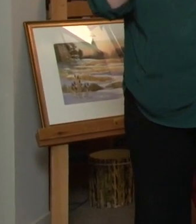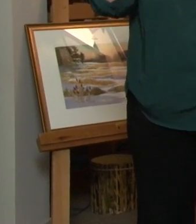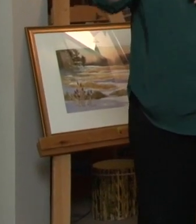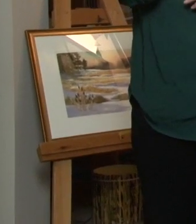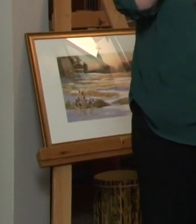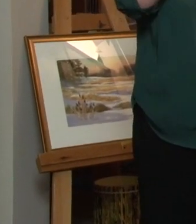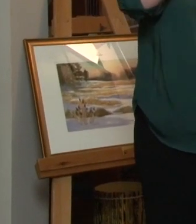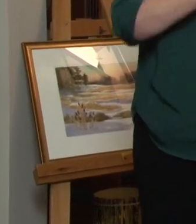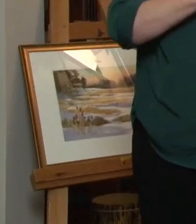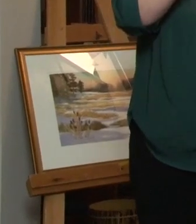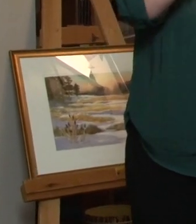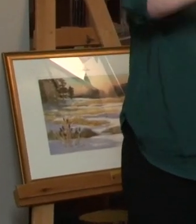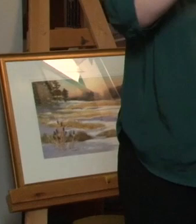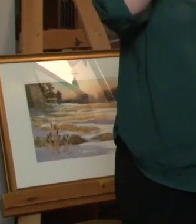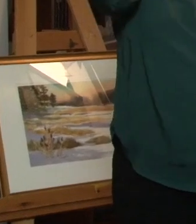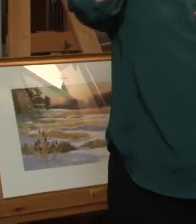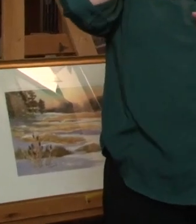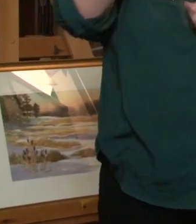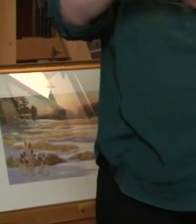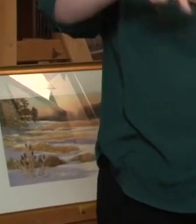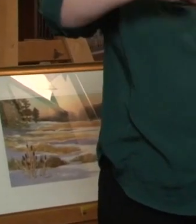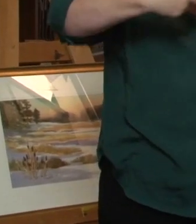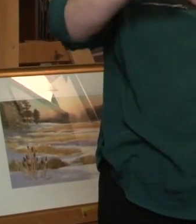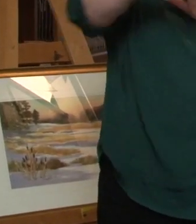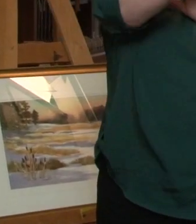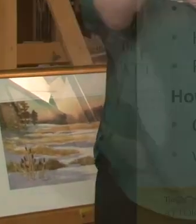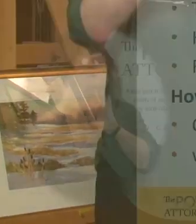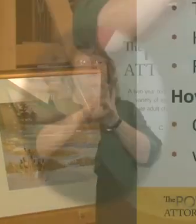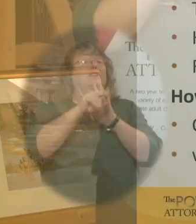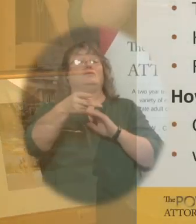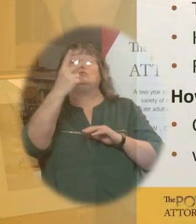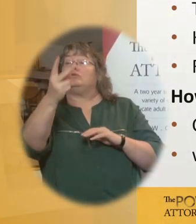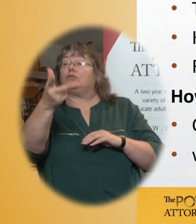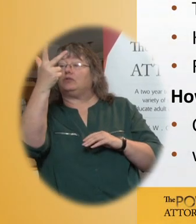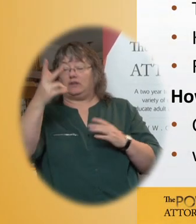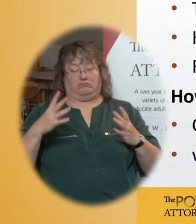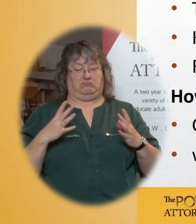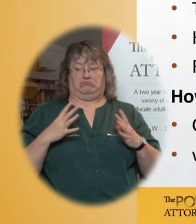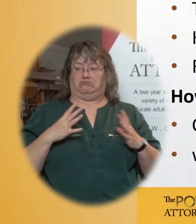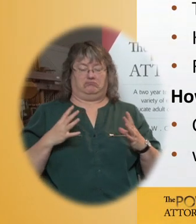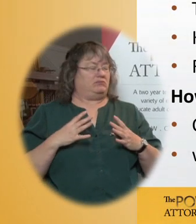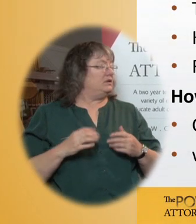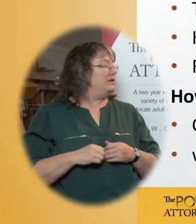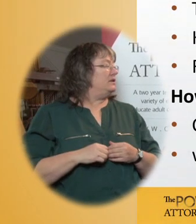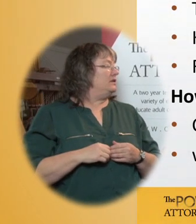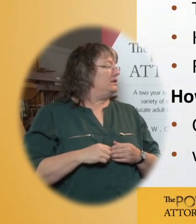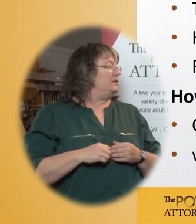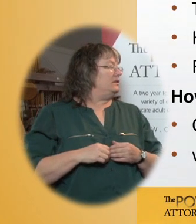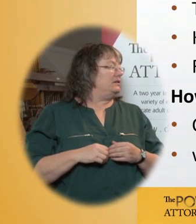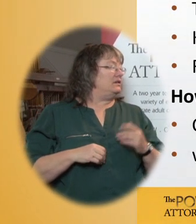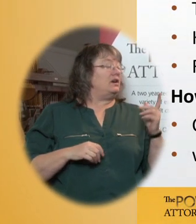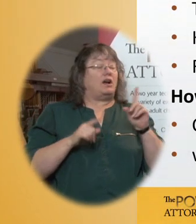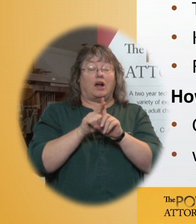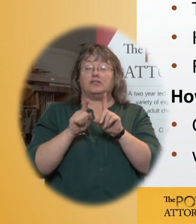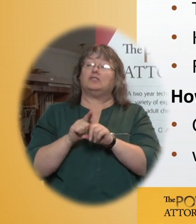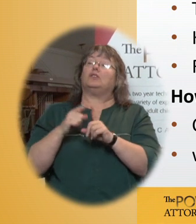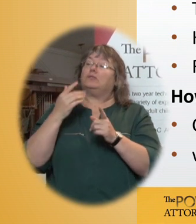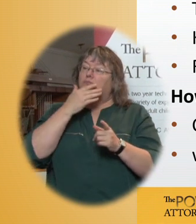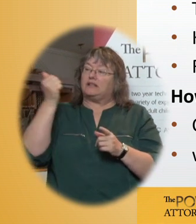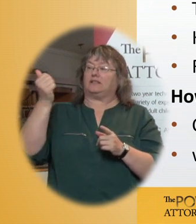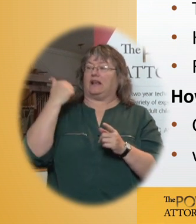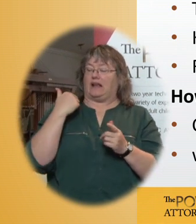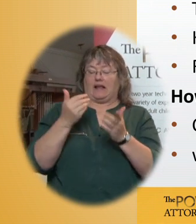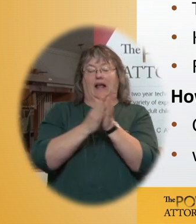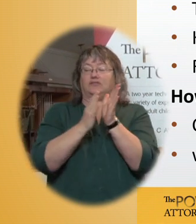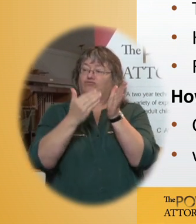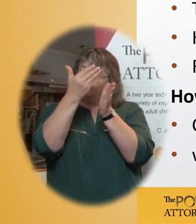to represent you. And it could be more than one person. The best protection is to obtain legal advice.